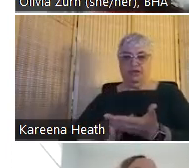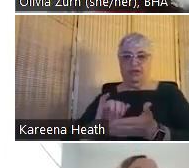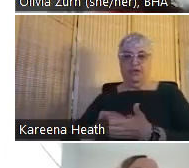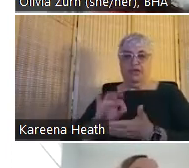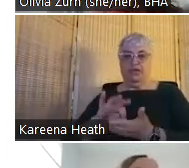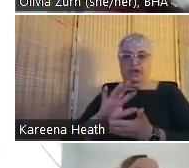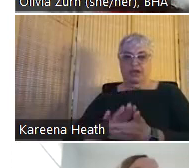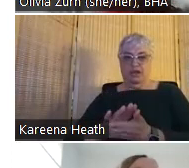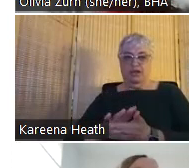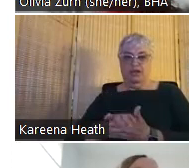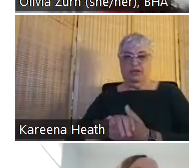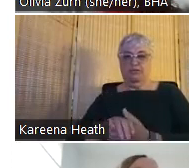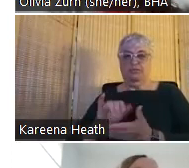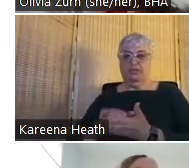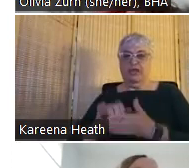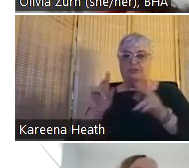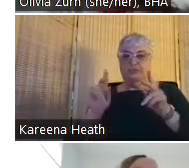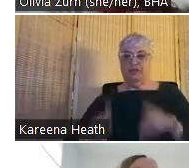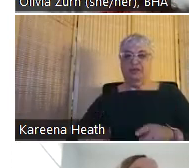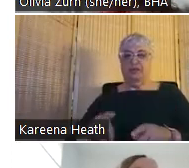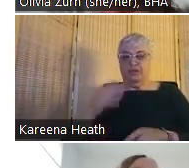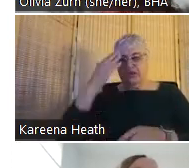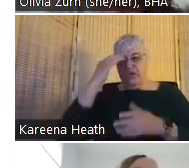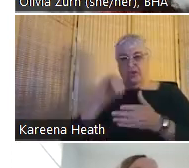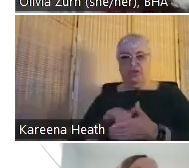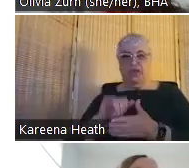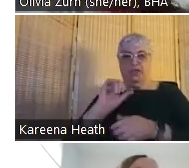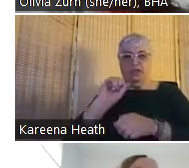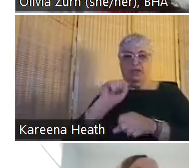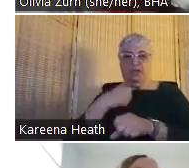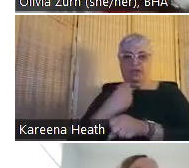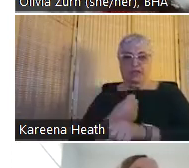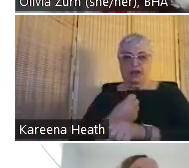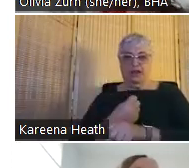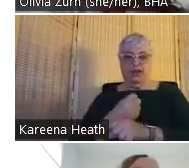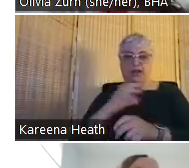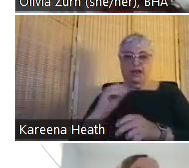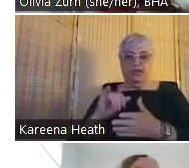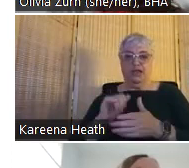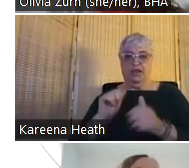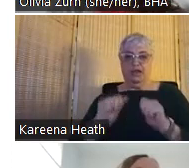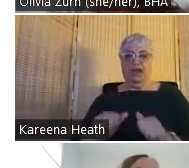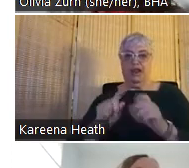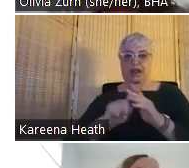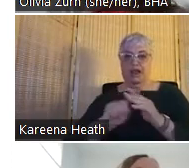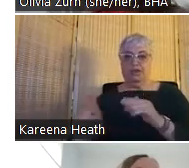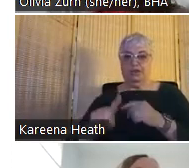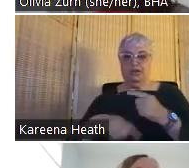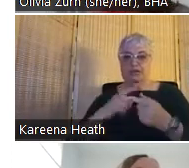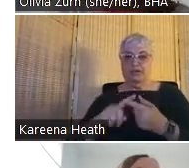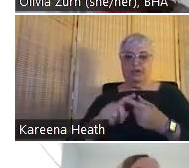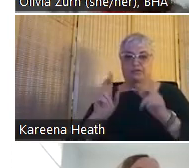the following: that the individual is aware that the setting is locked, and that the individual has the ability to exit the setting with